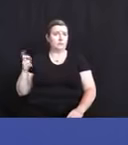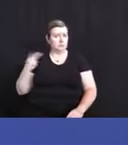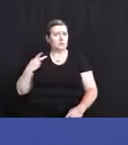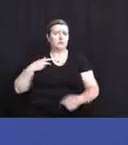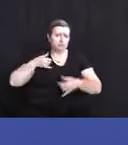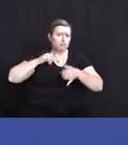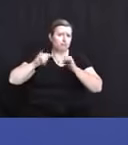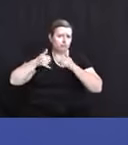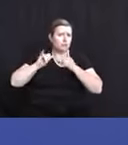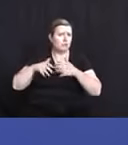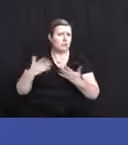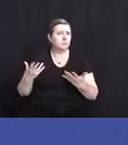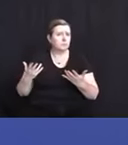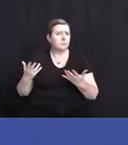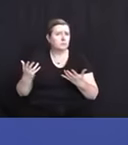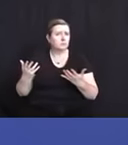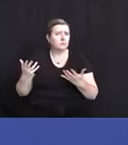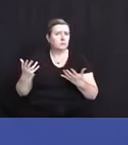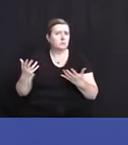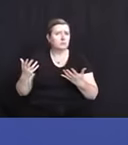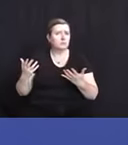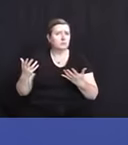So I'll come back to that in a second.